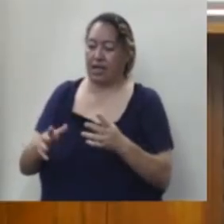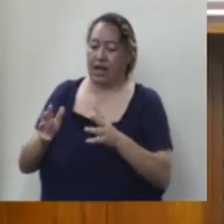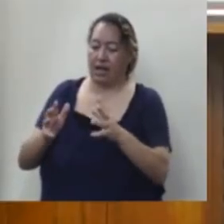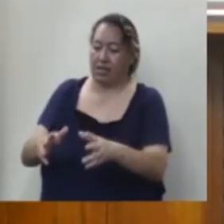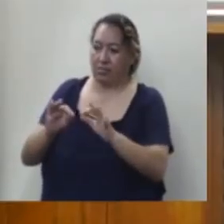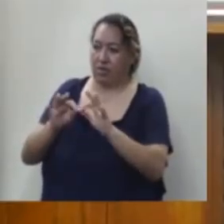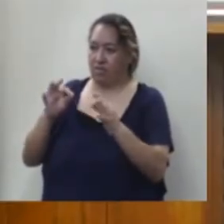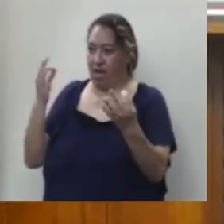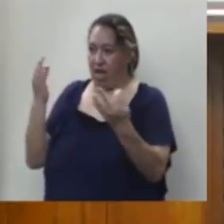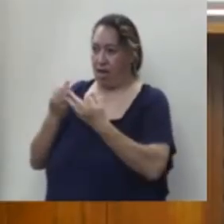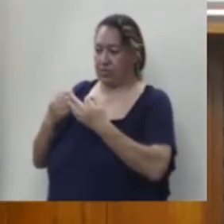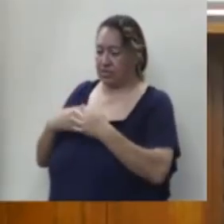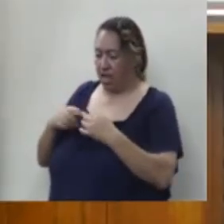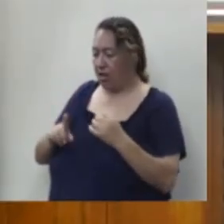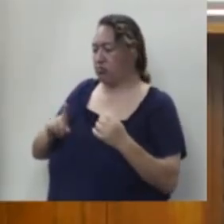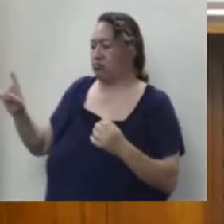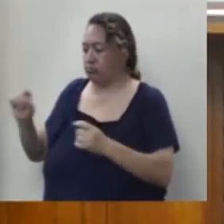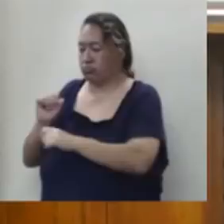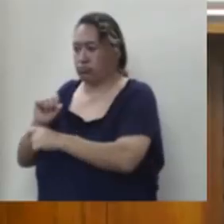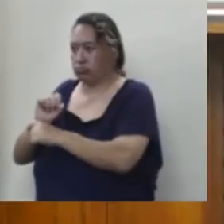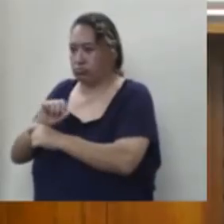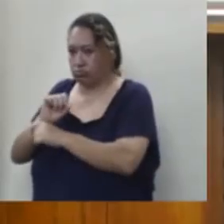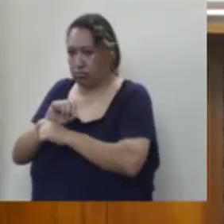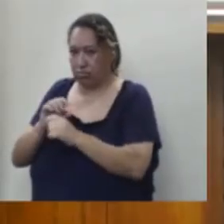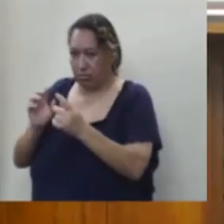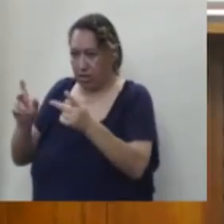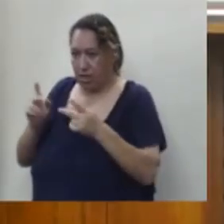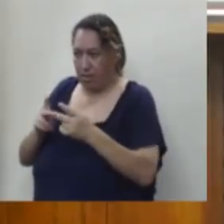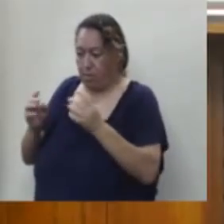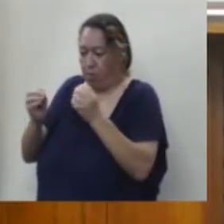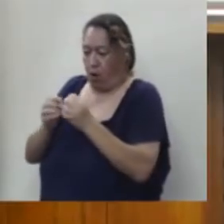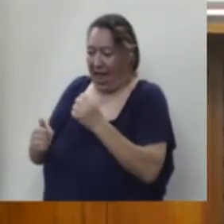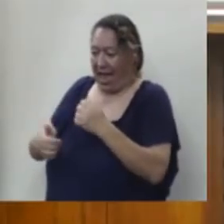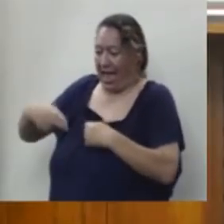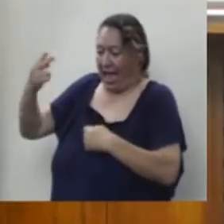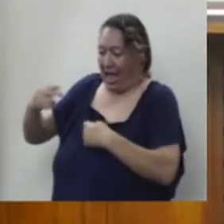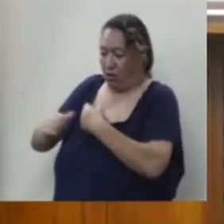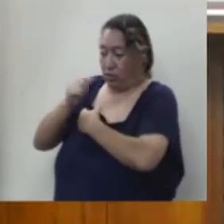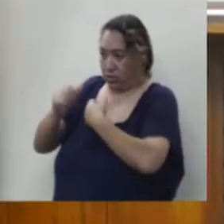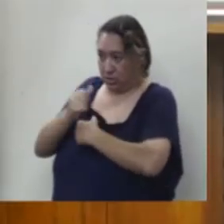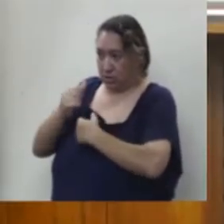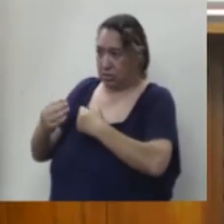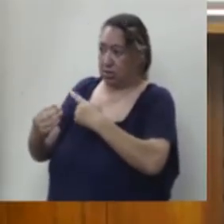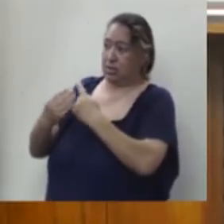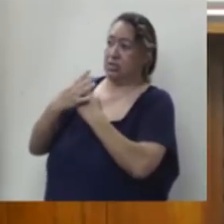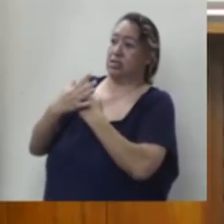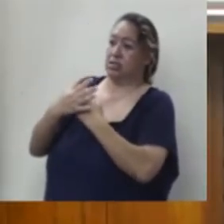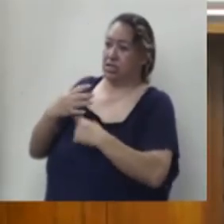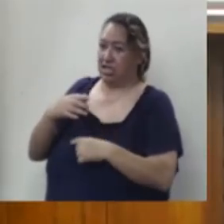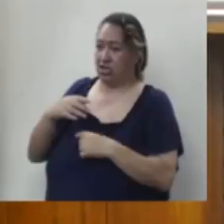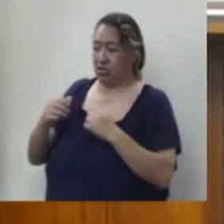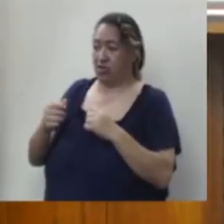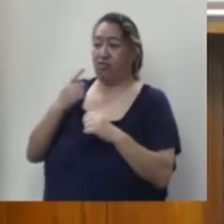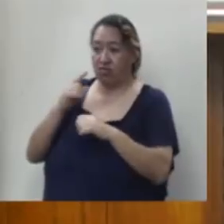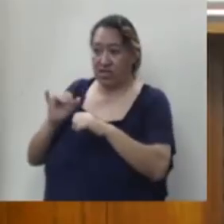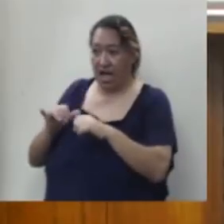that are very, very much high risk in exposure to COVID. And so as a way of compensating them